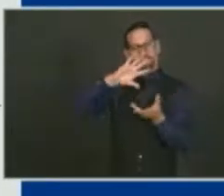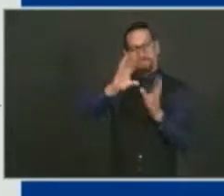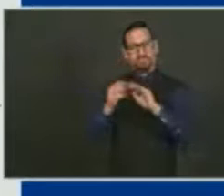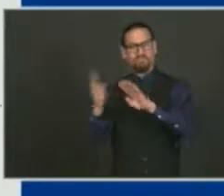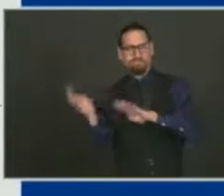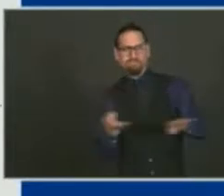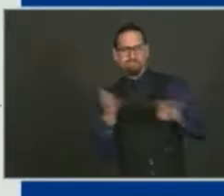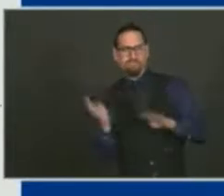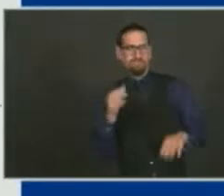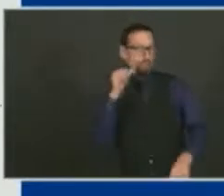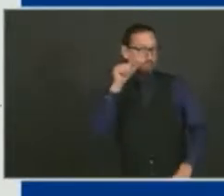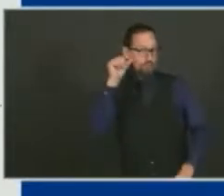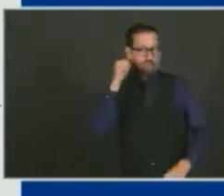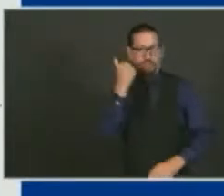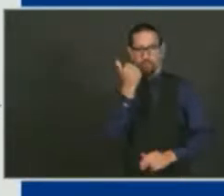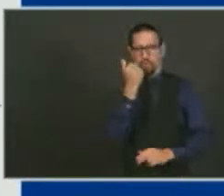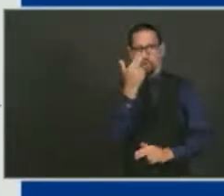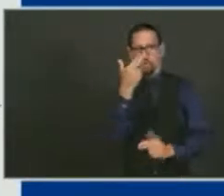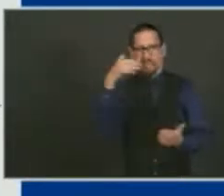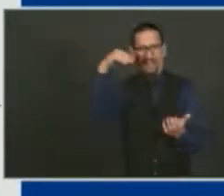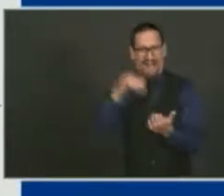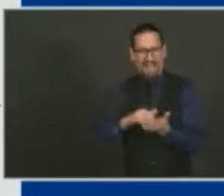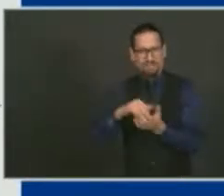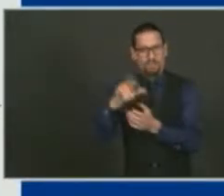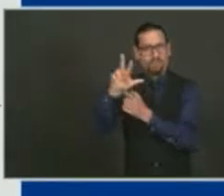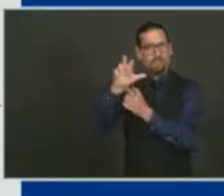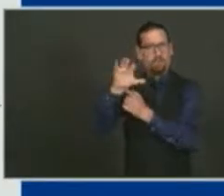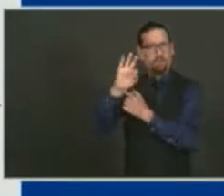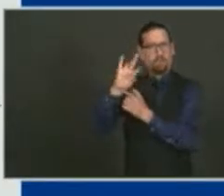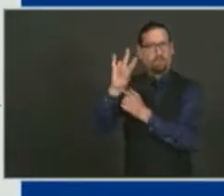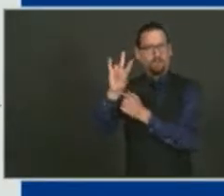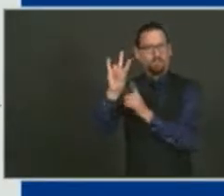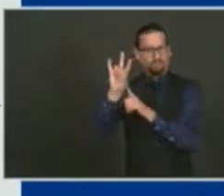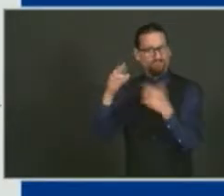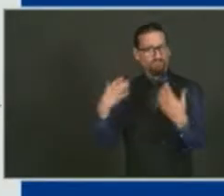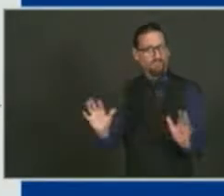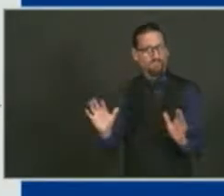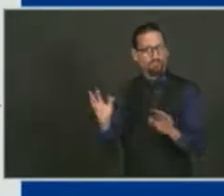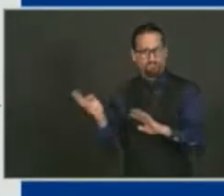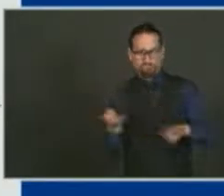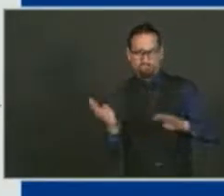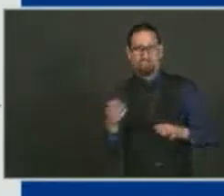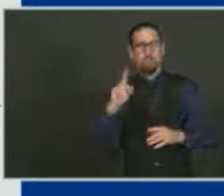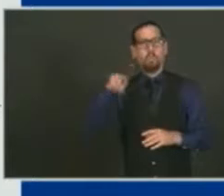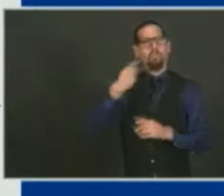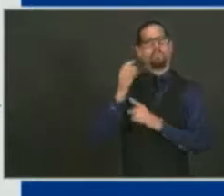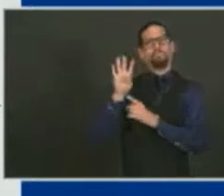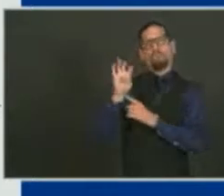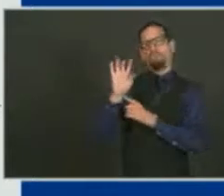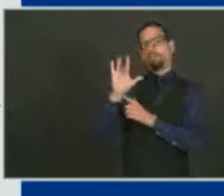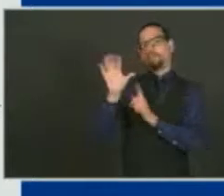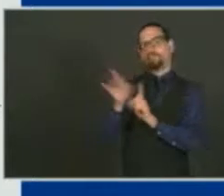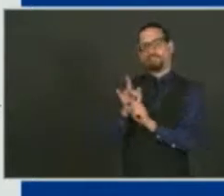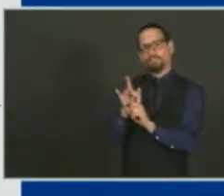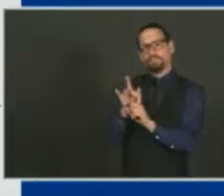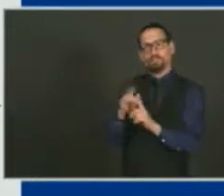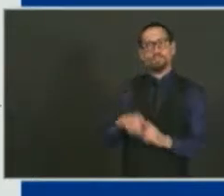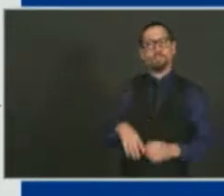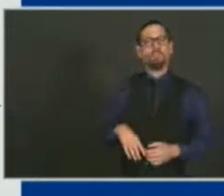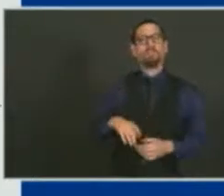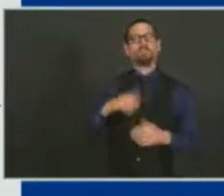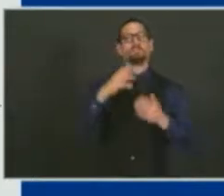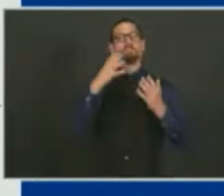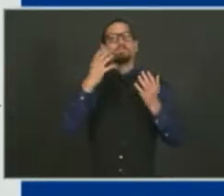3.2%. And very sadly, yesterday, we are also reporting another 4 deaths. At this point,